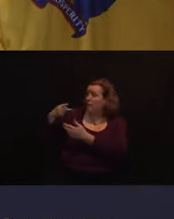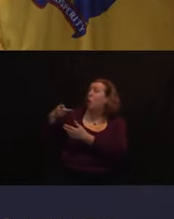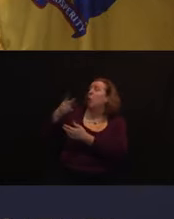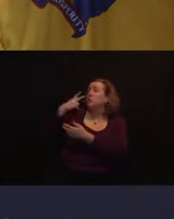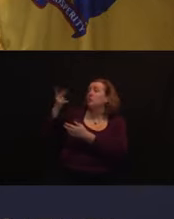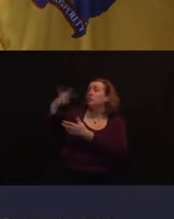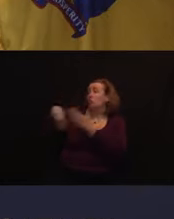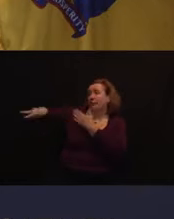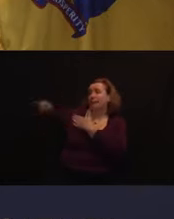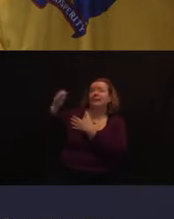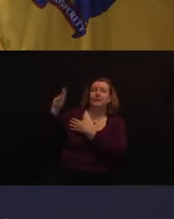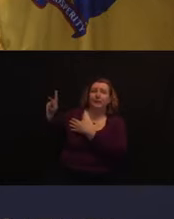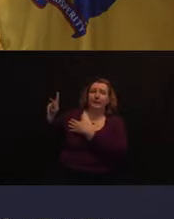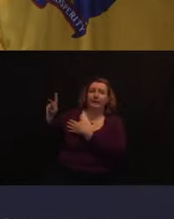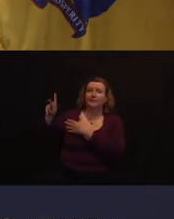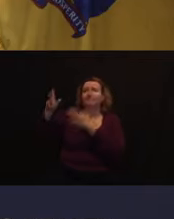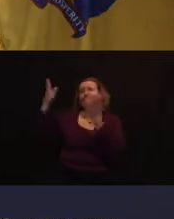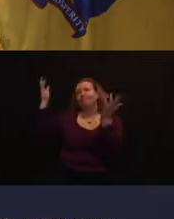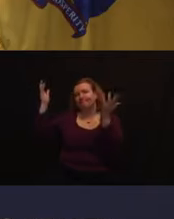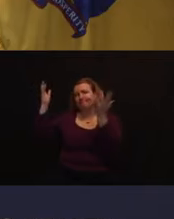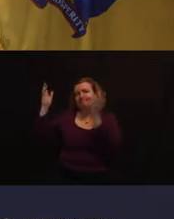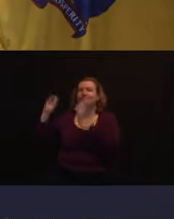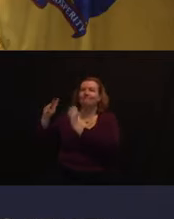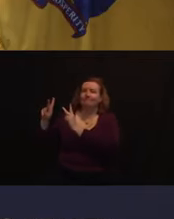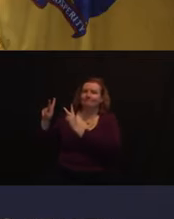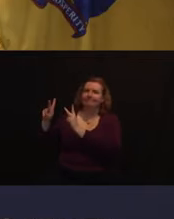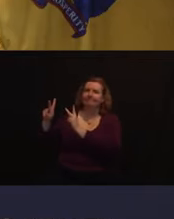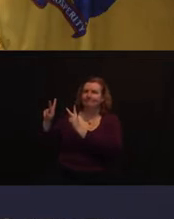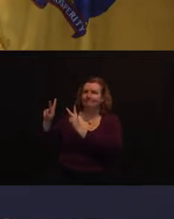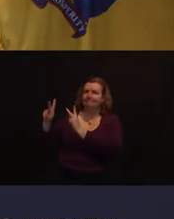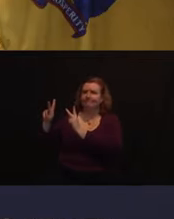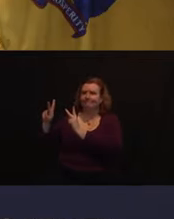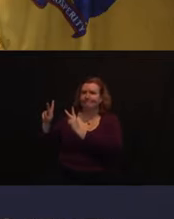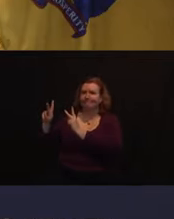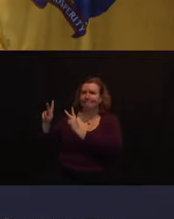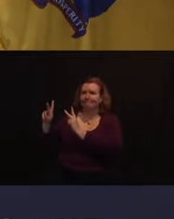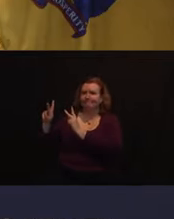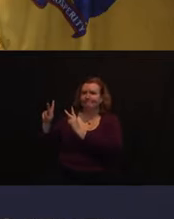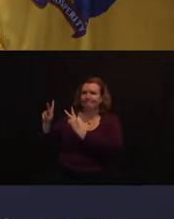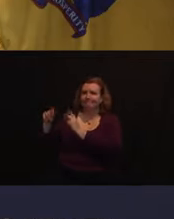and then we'll miss you. Okay. We'll try to keep the home fires burning while you're gone.